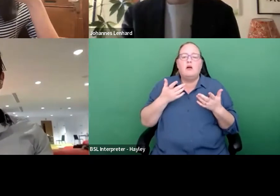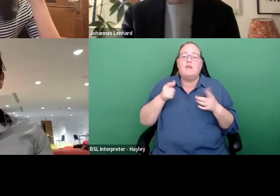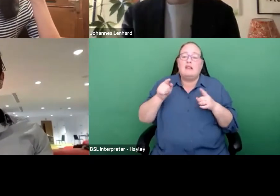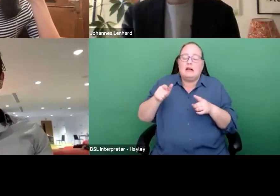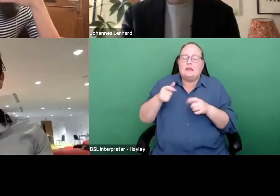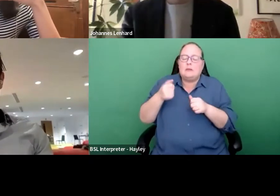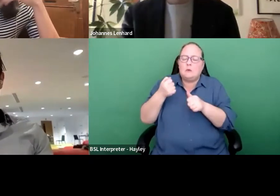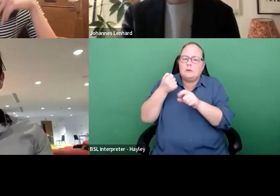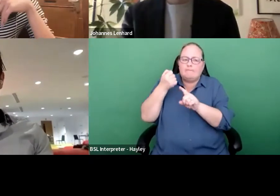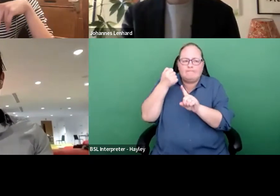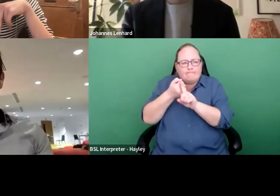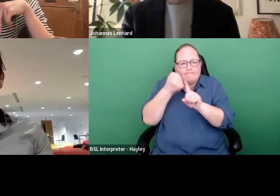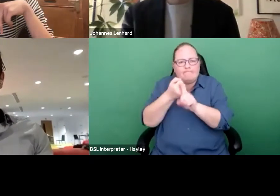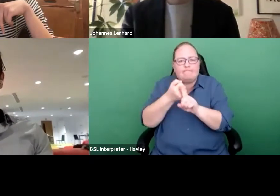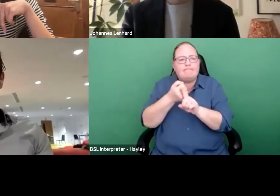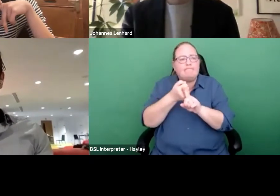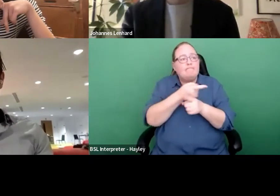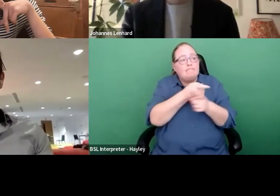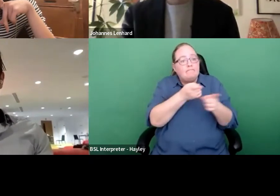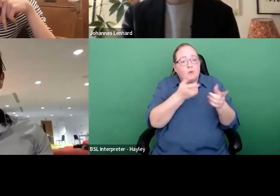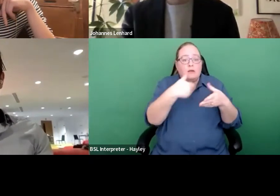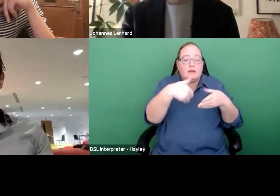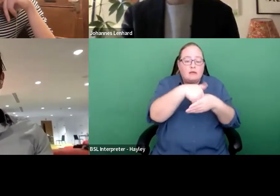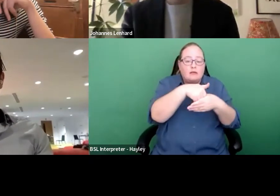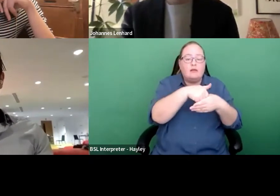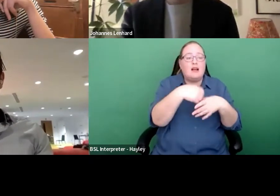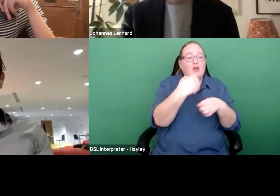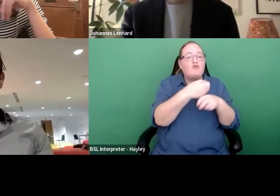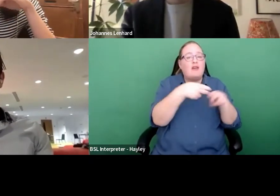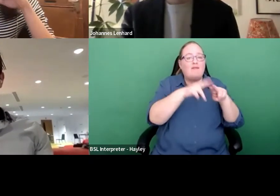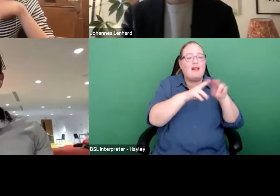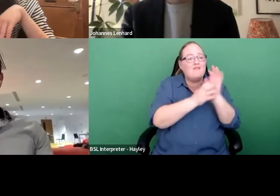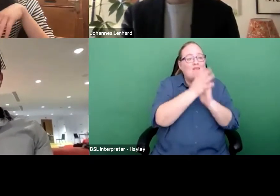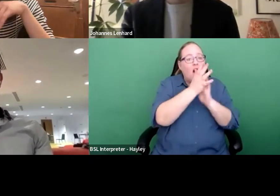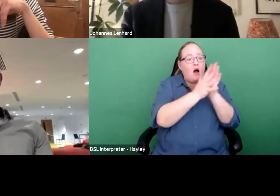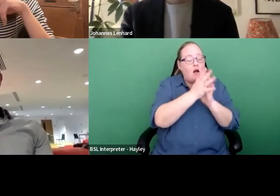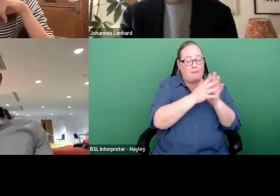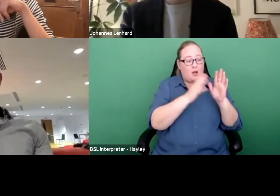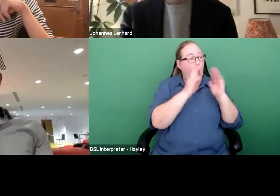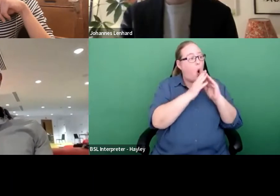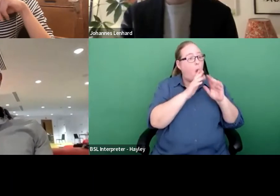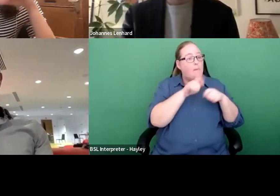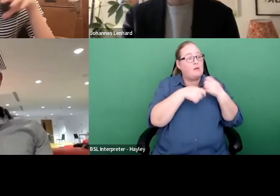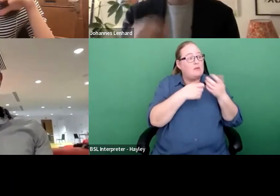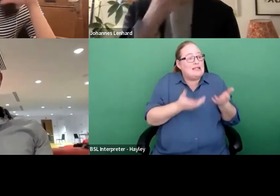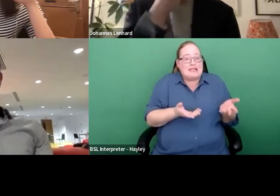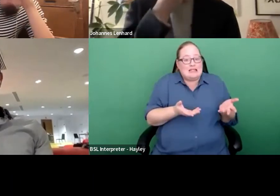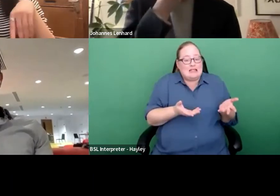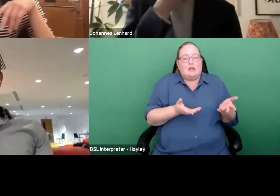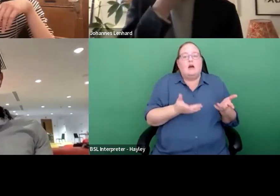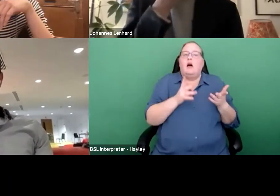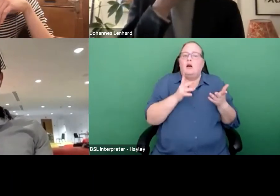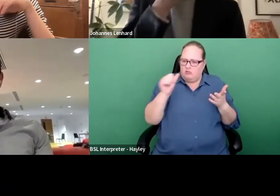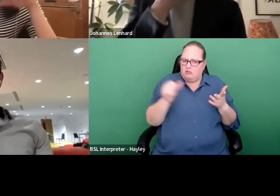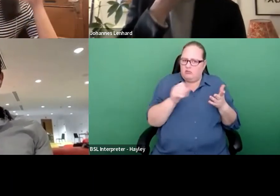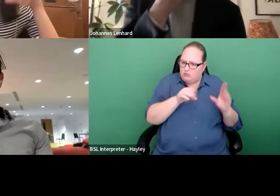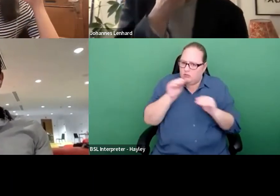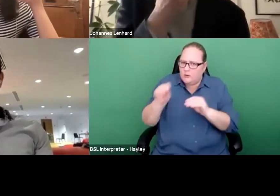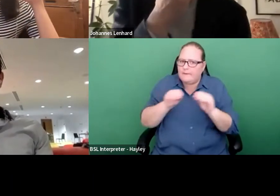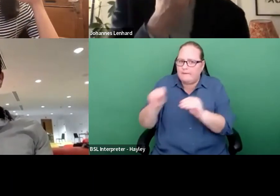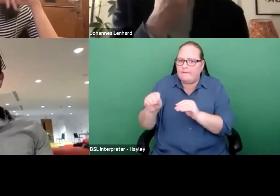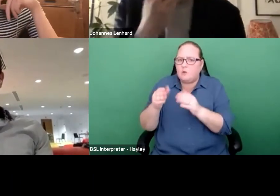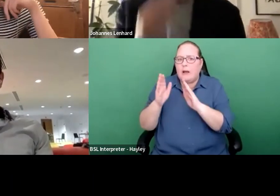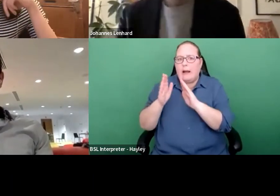for rehousing of Grenfell inhabitants who were rendered homeless by the fire. While newspaper reports often framed empty houses as a